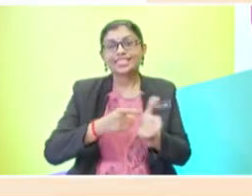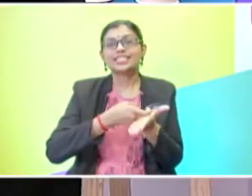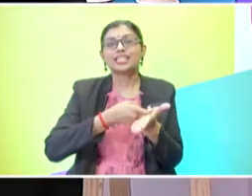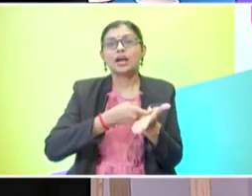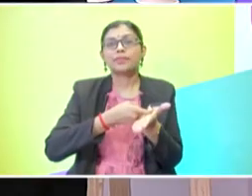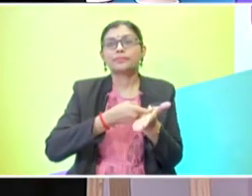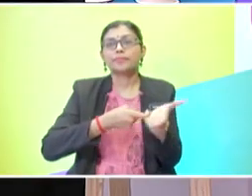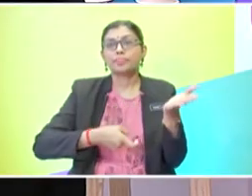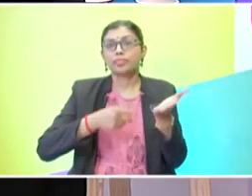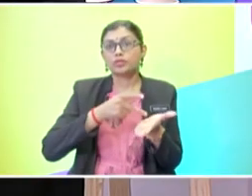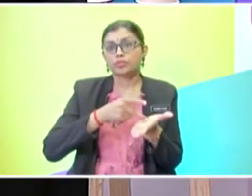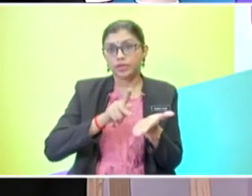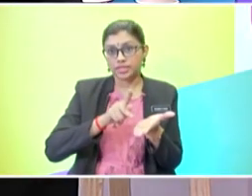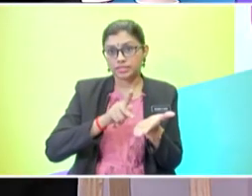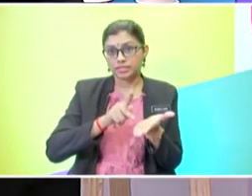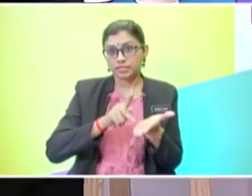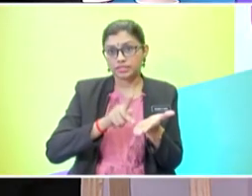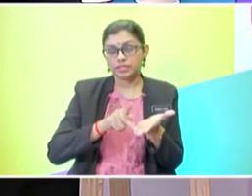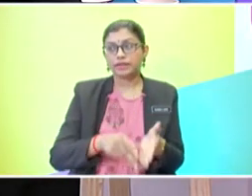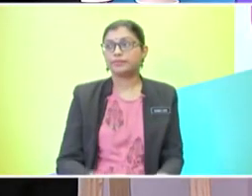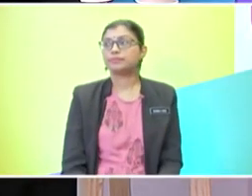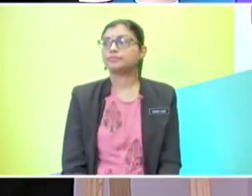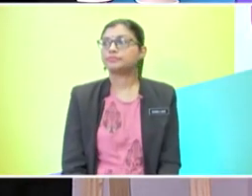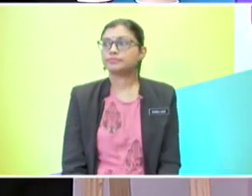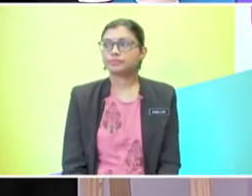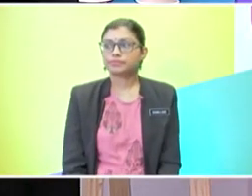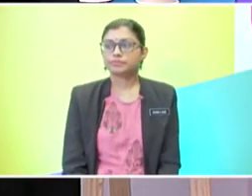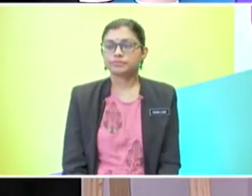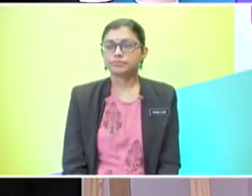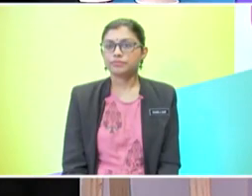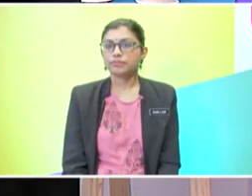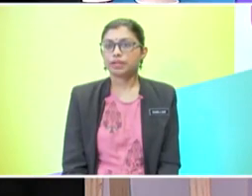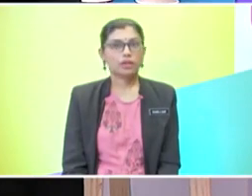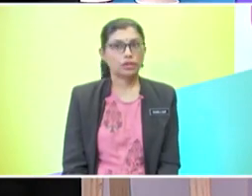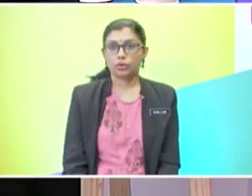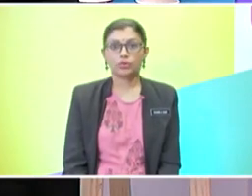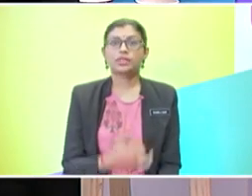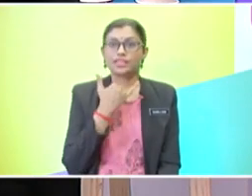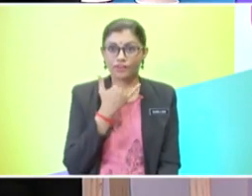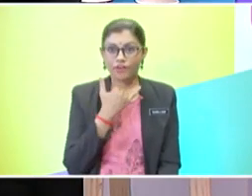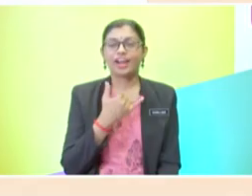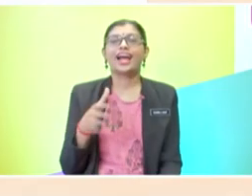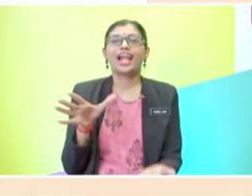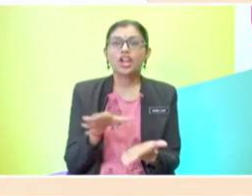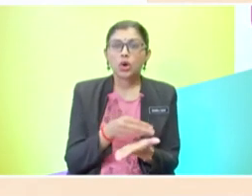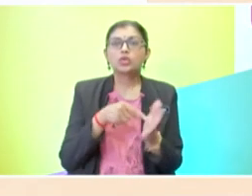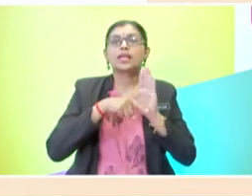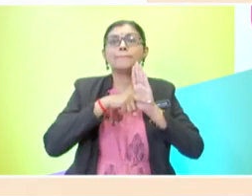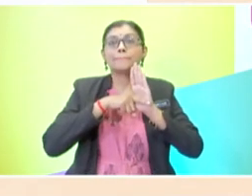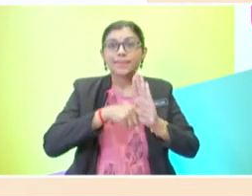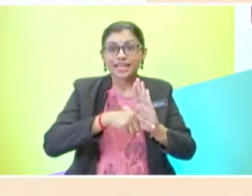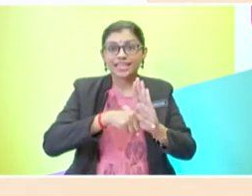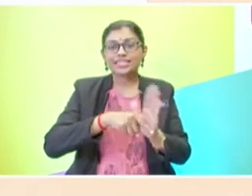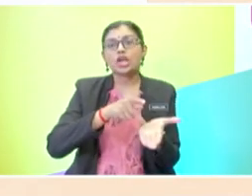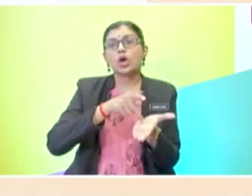lesser than the cost price. Yes, correct. Okay, we have to understand on that. Okay, so we minus 85 from 129, we have 44. That